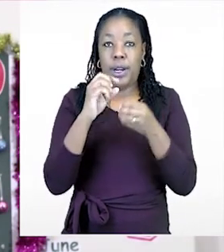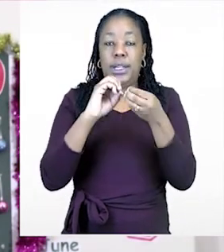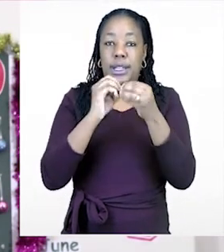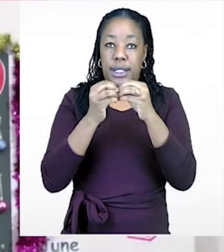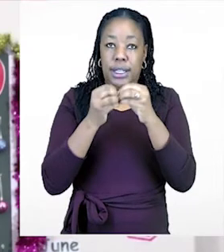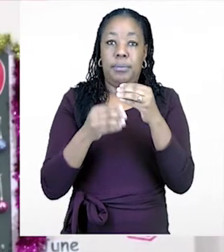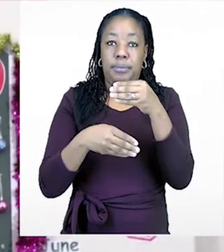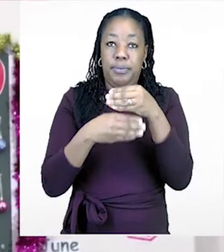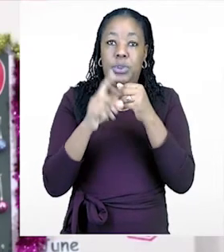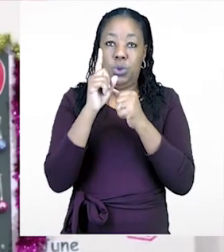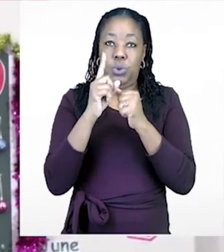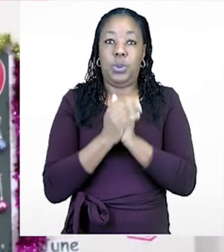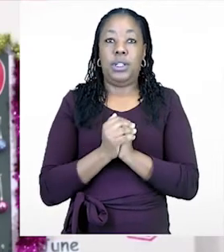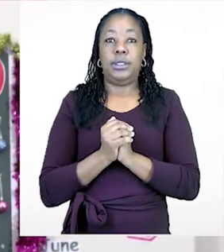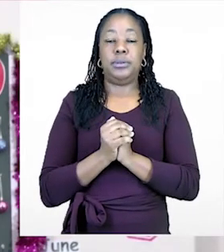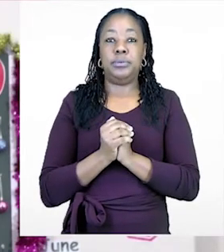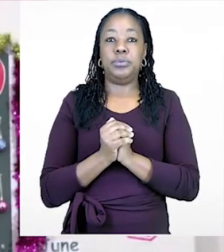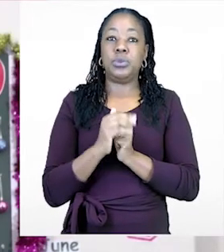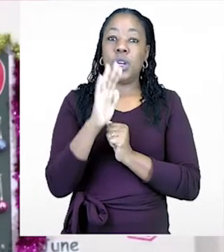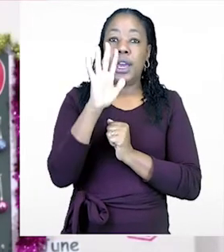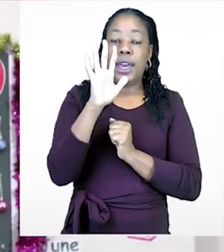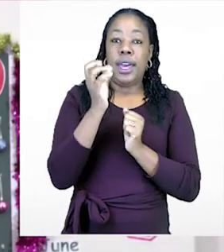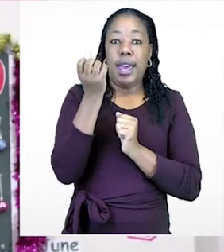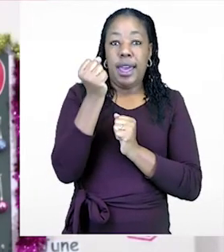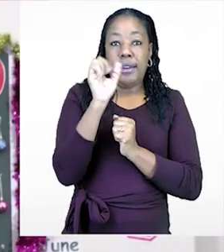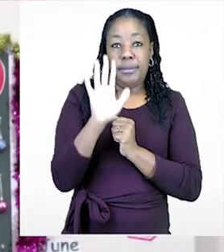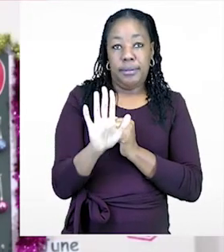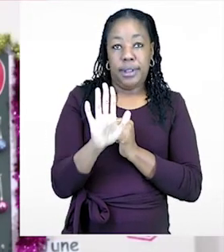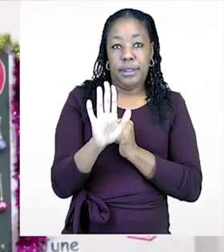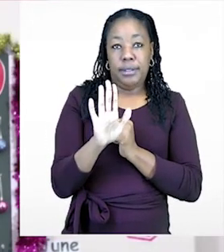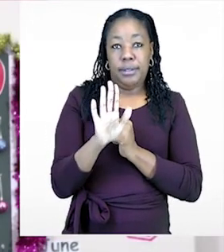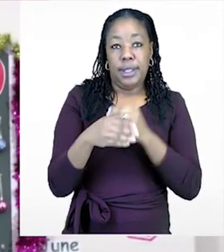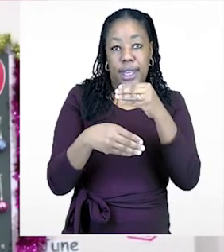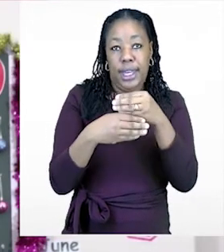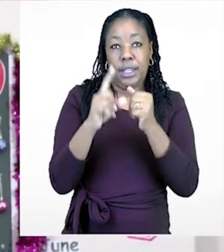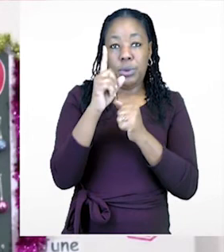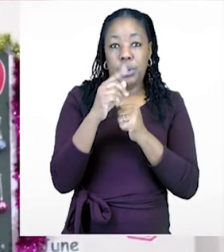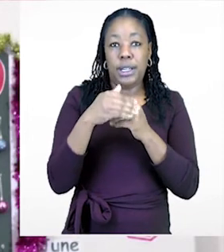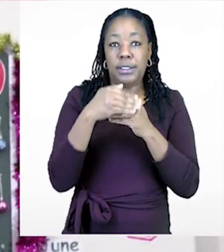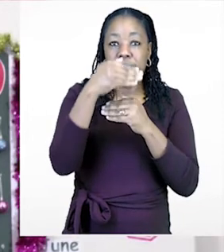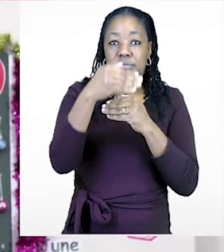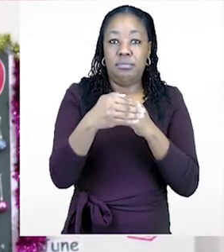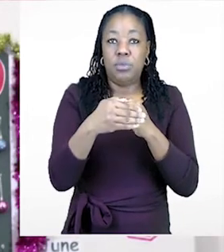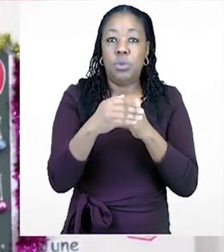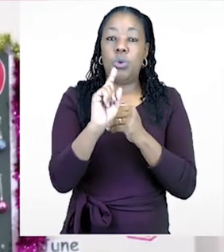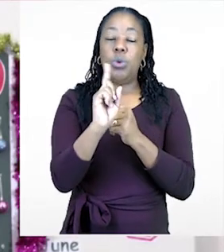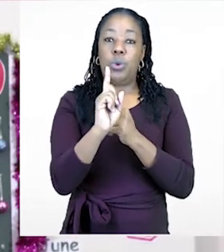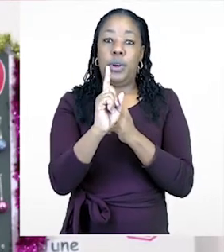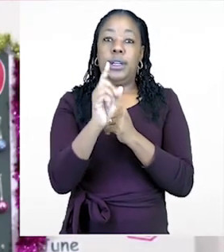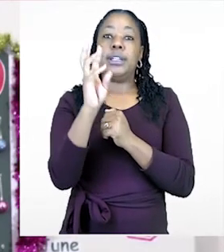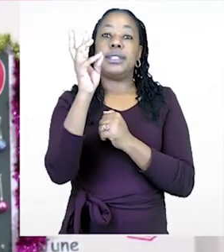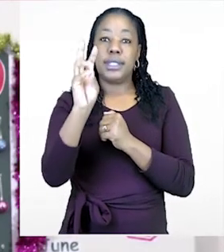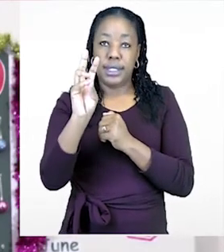number 5, if we take a step forward and count one more, we have number 6. And we have